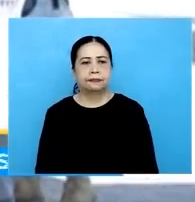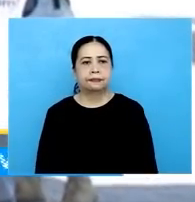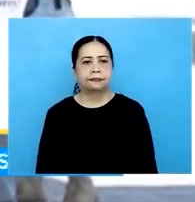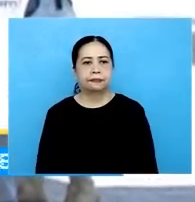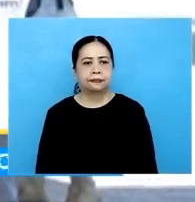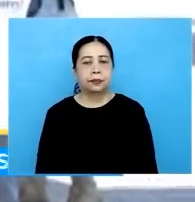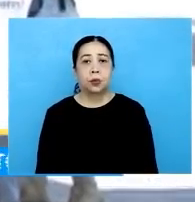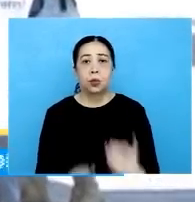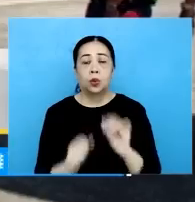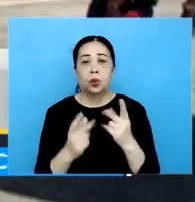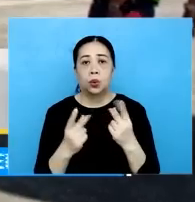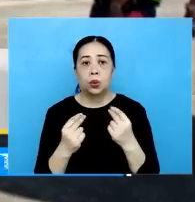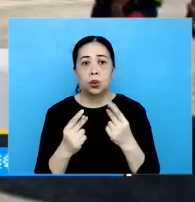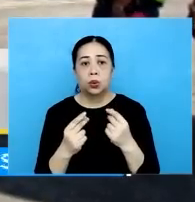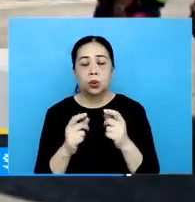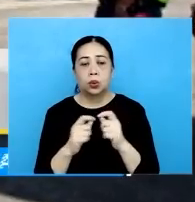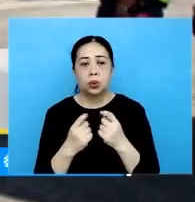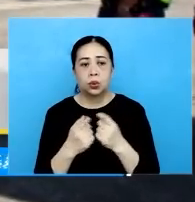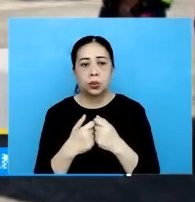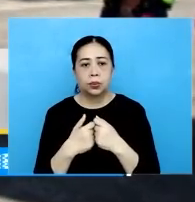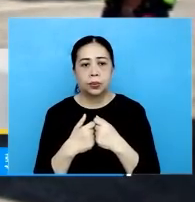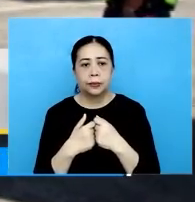What we can do.